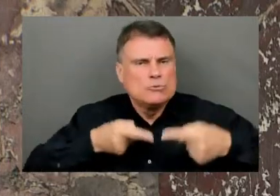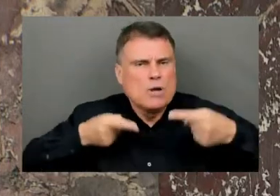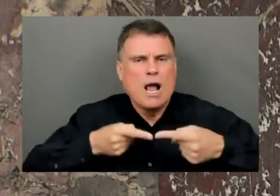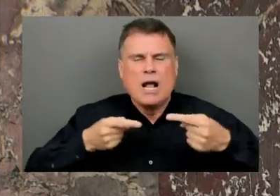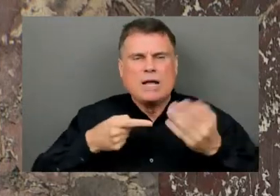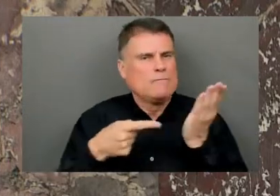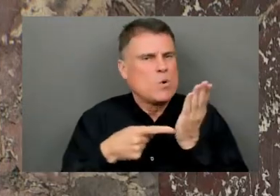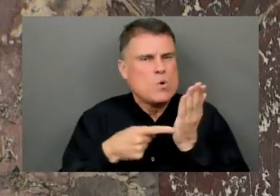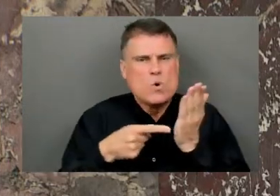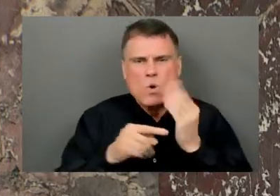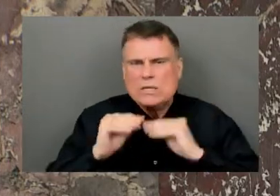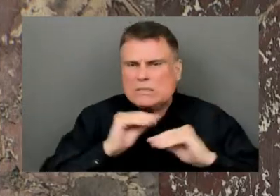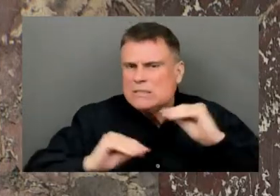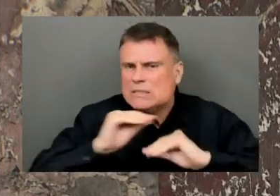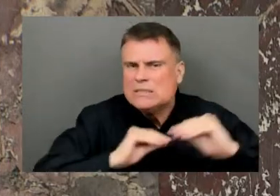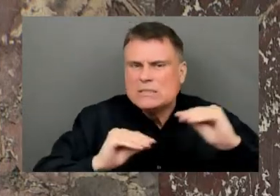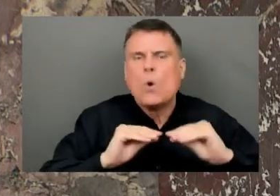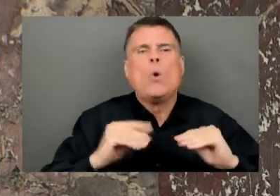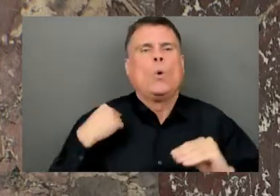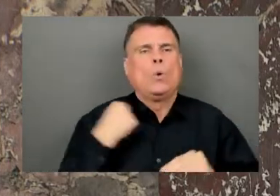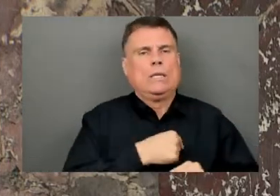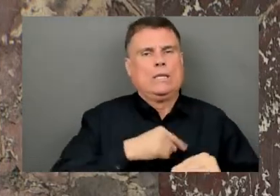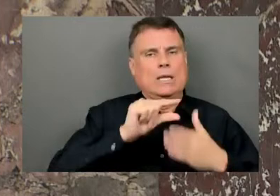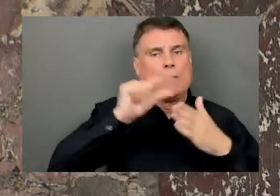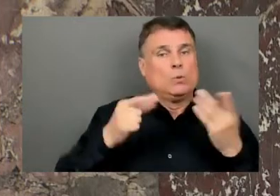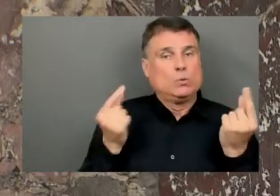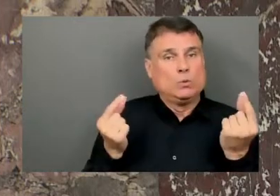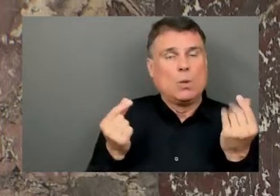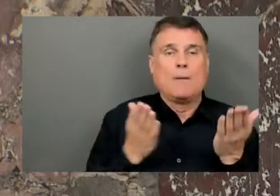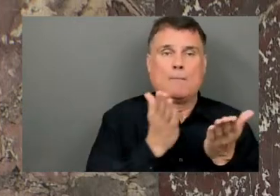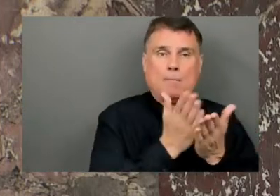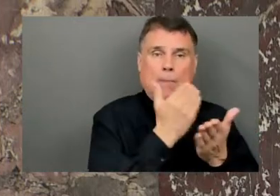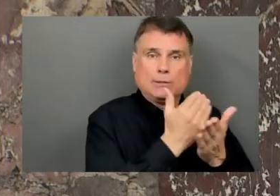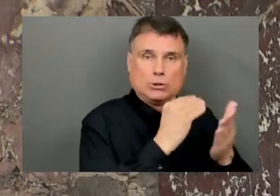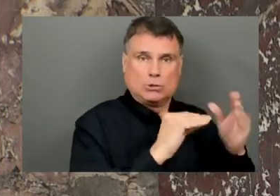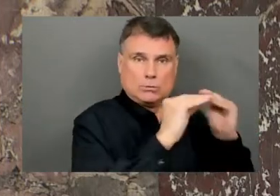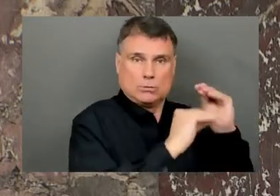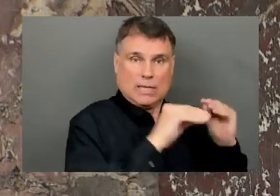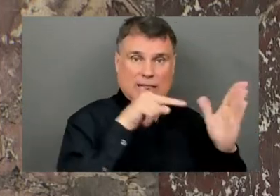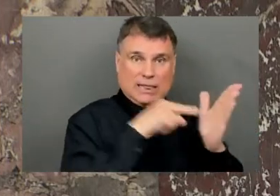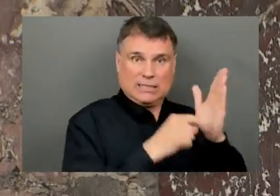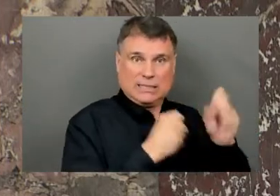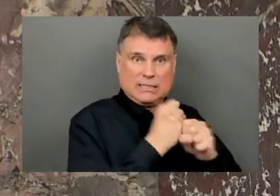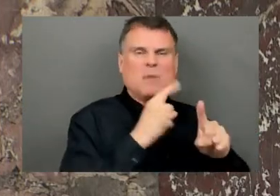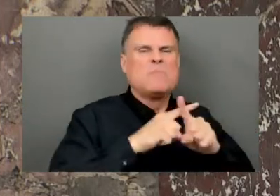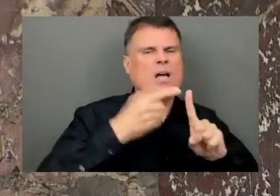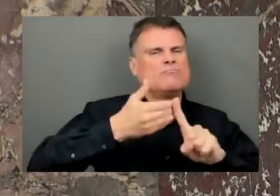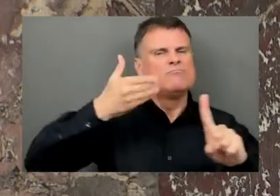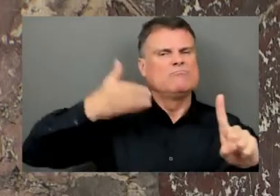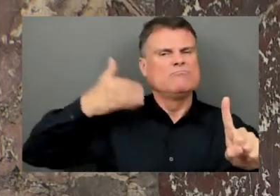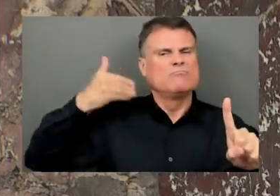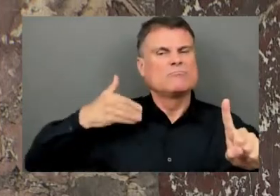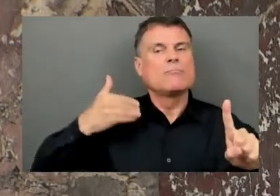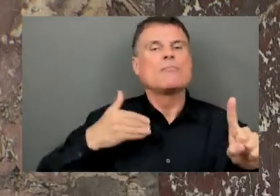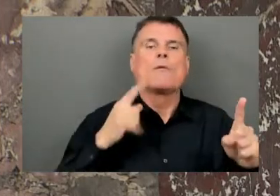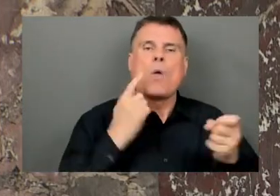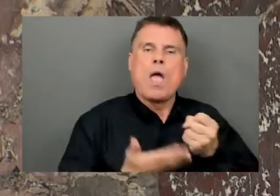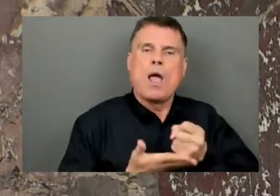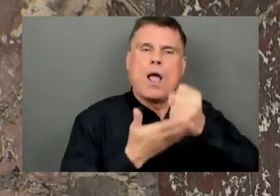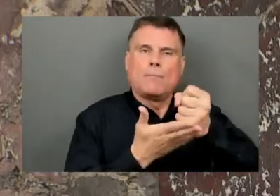from the first days of our government, we've taken action to support them with costs, including the costs of driving. You know, we were the government that